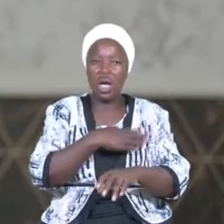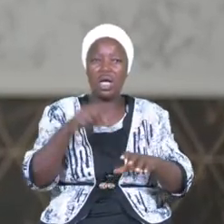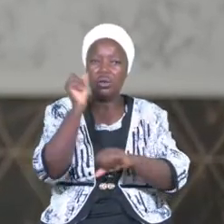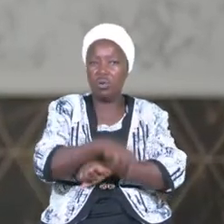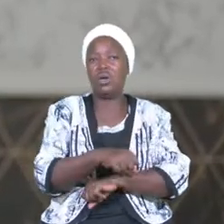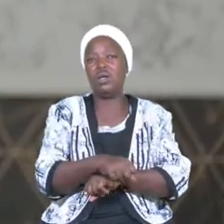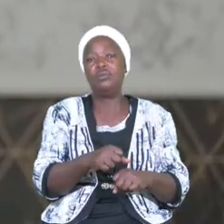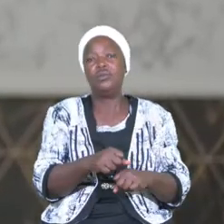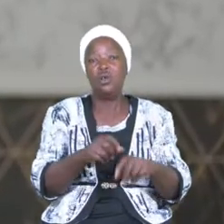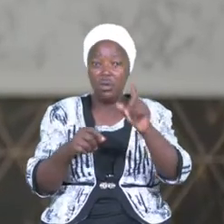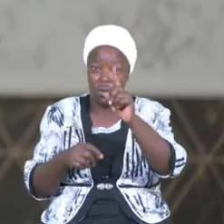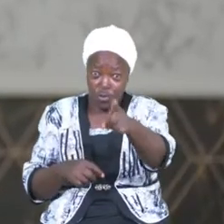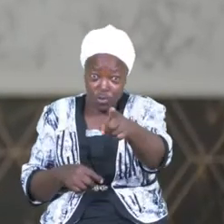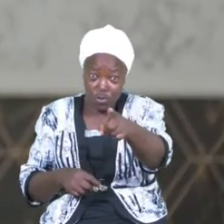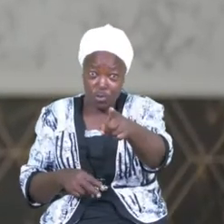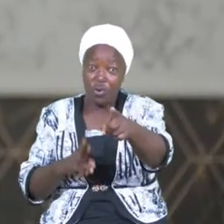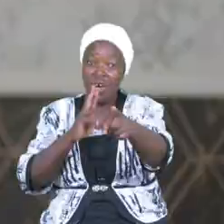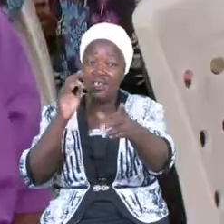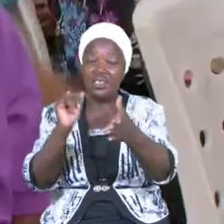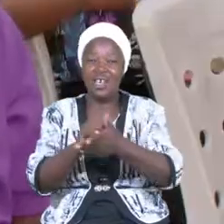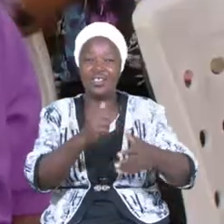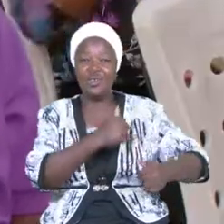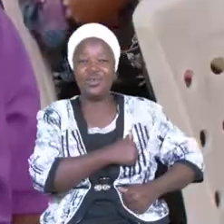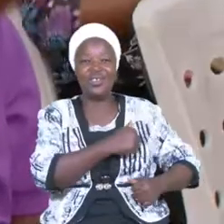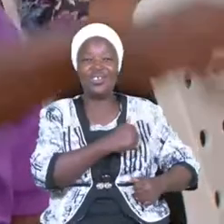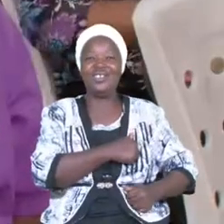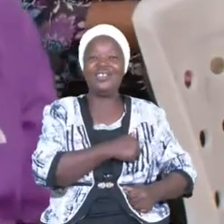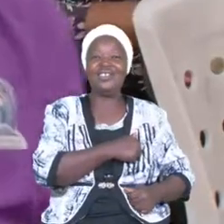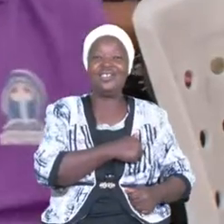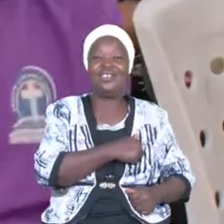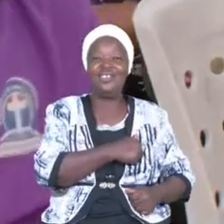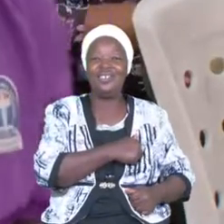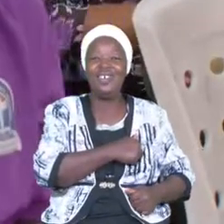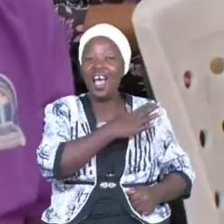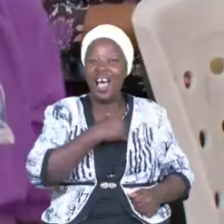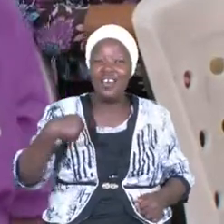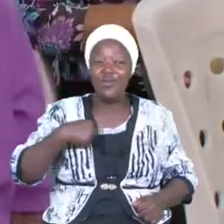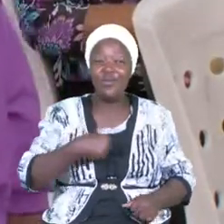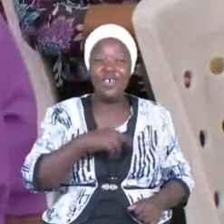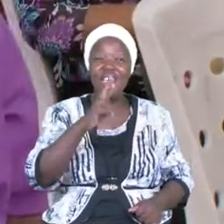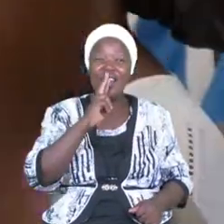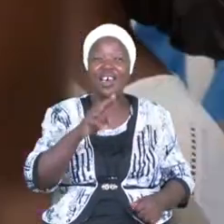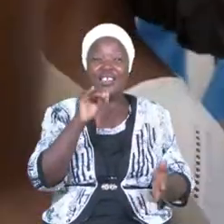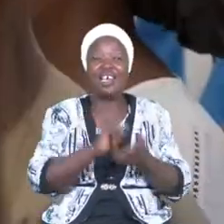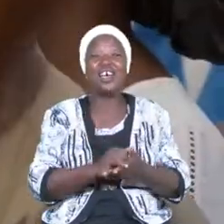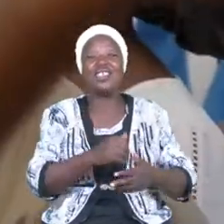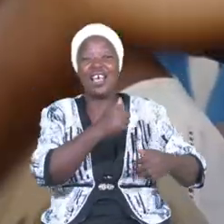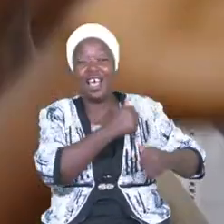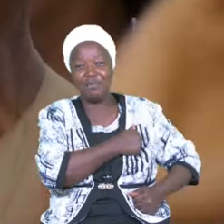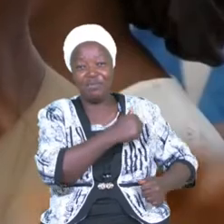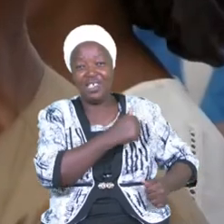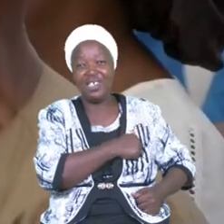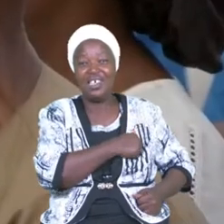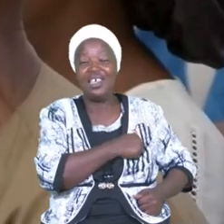You are that soldier. And we are that army. We want